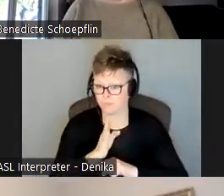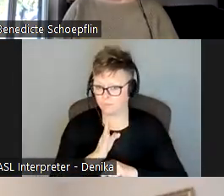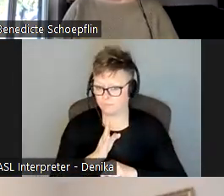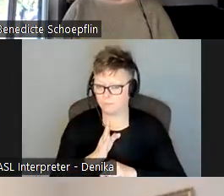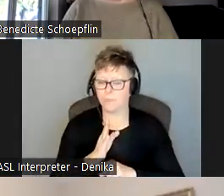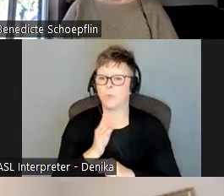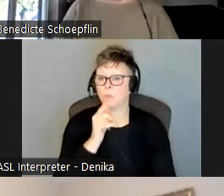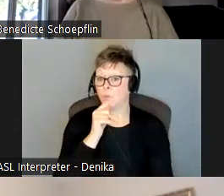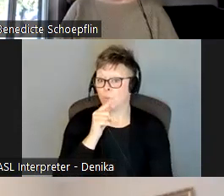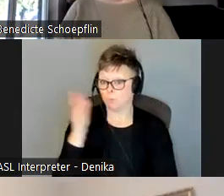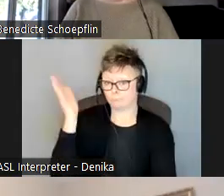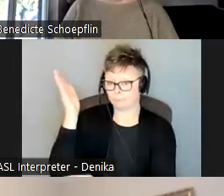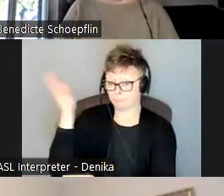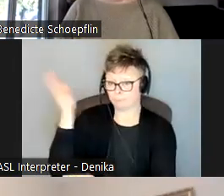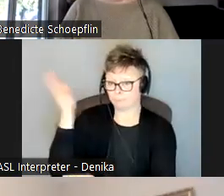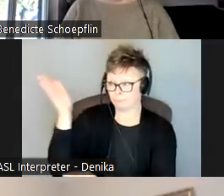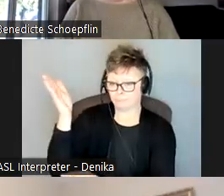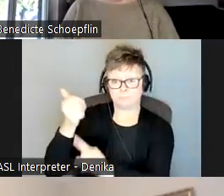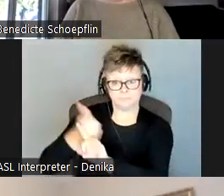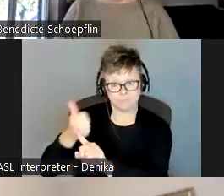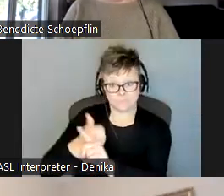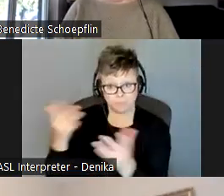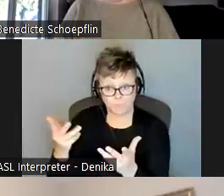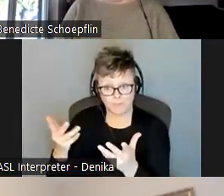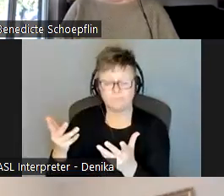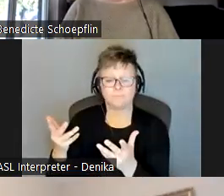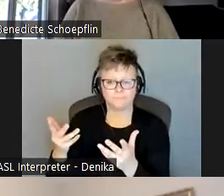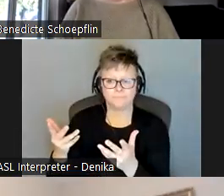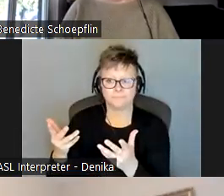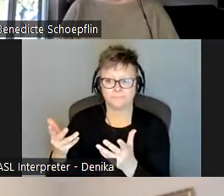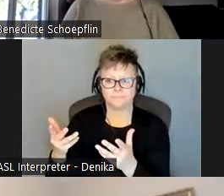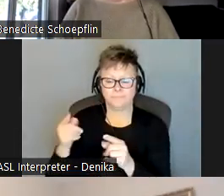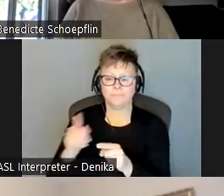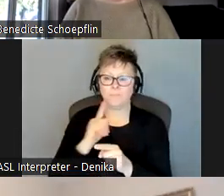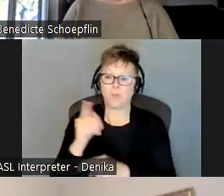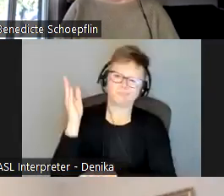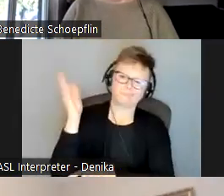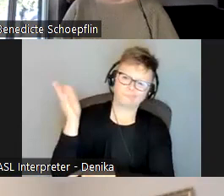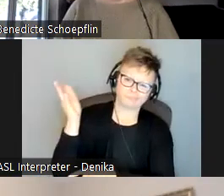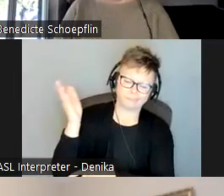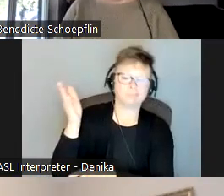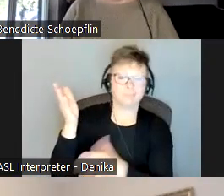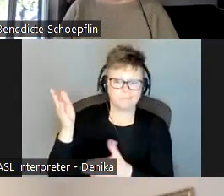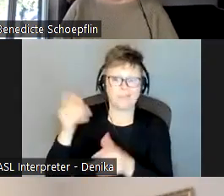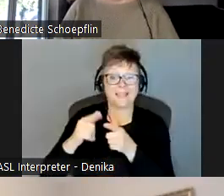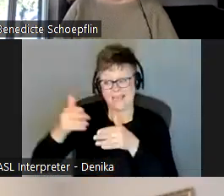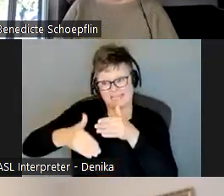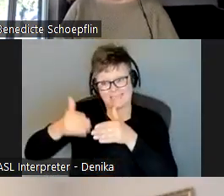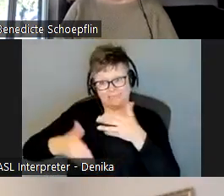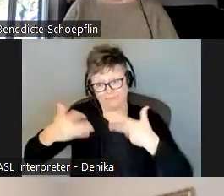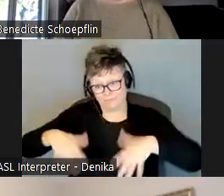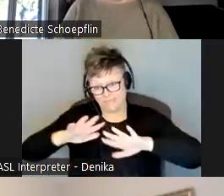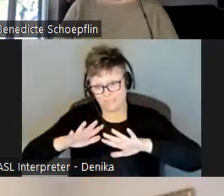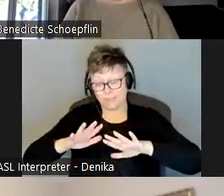will be present for speaking during the presentation today and available at the end to do question and